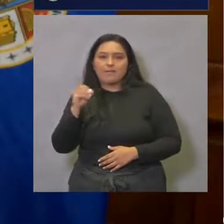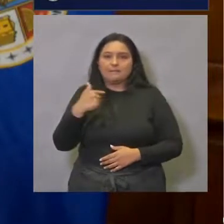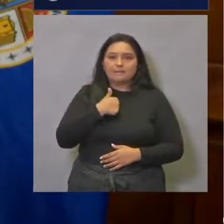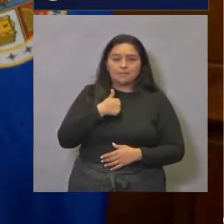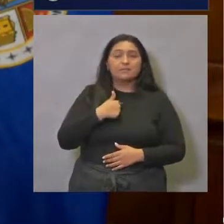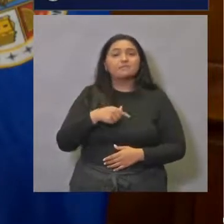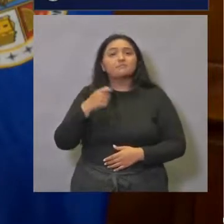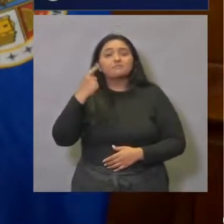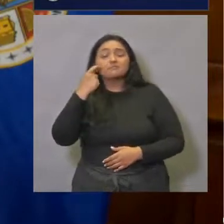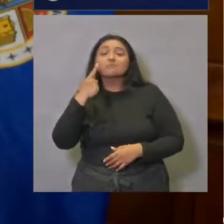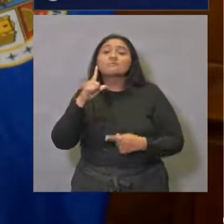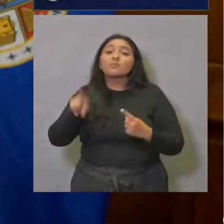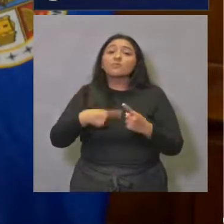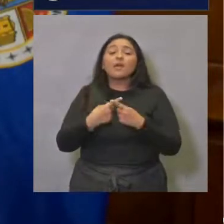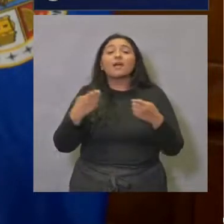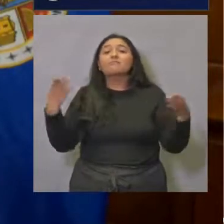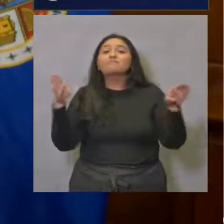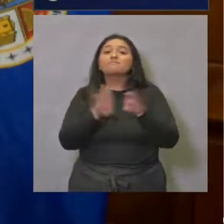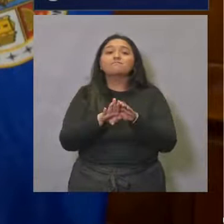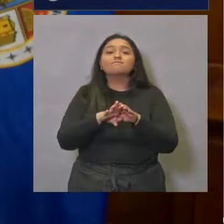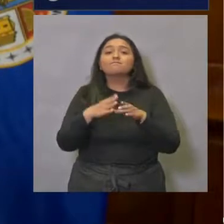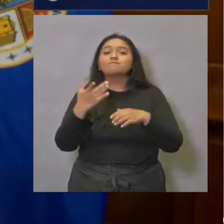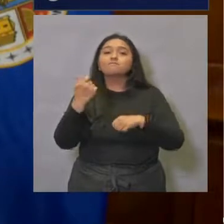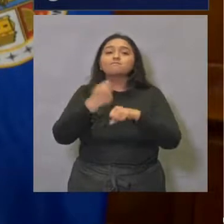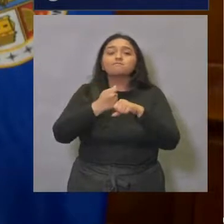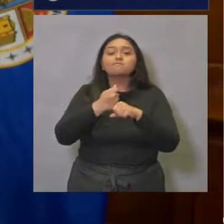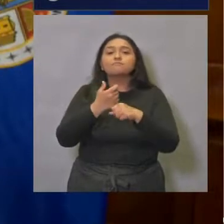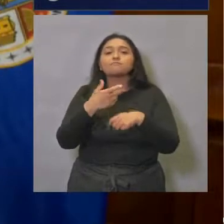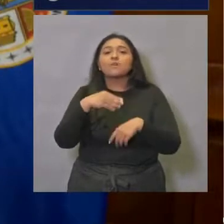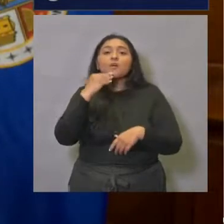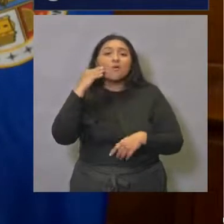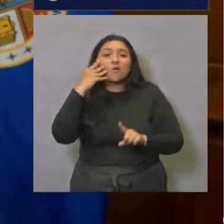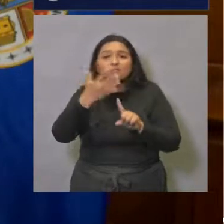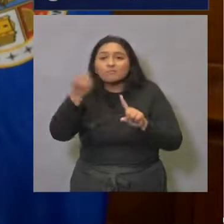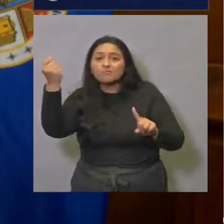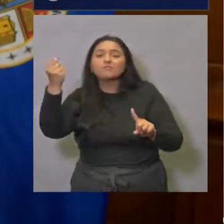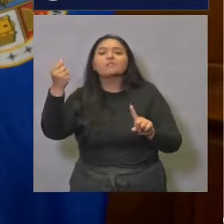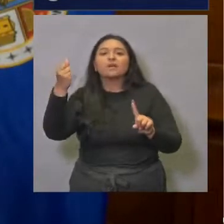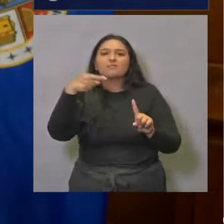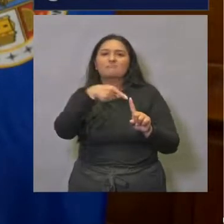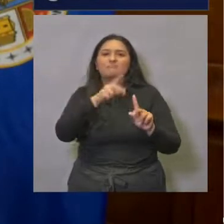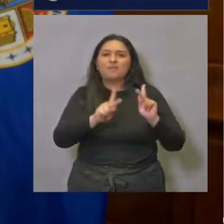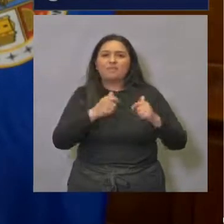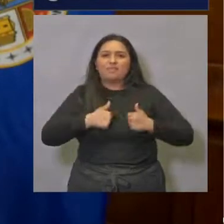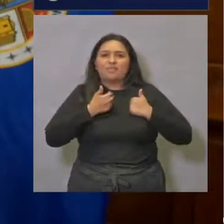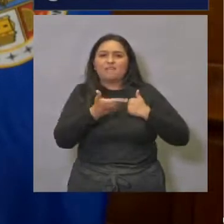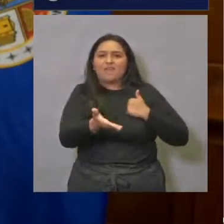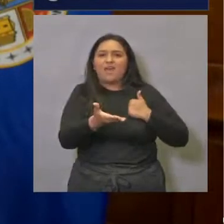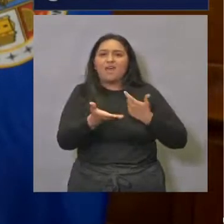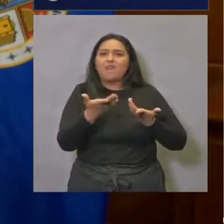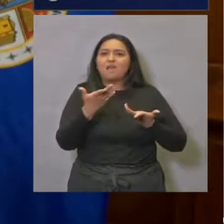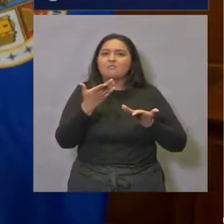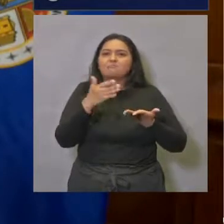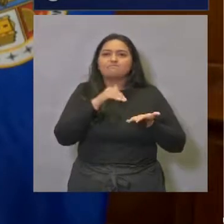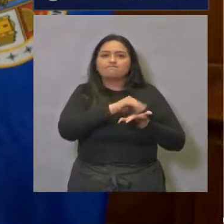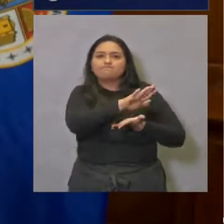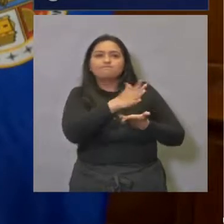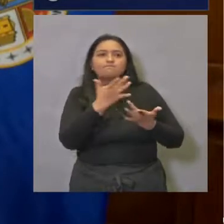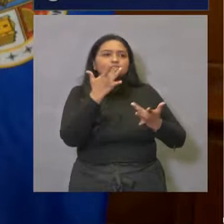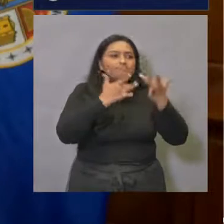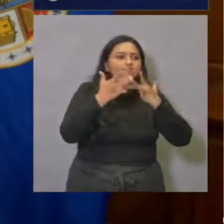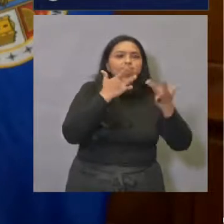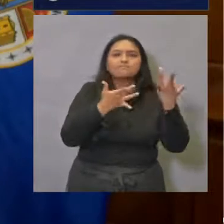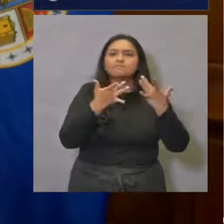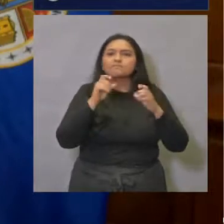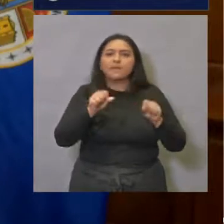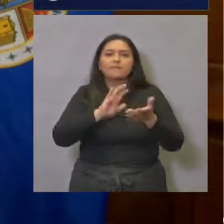nearly every aspect of family life. Foreclosures causes displacement, hardship, housing instability, and could even lead